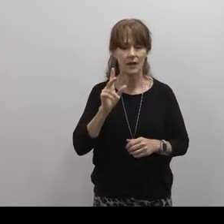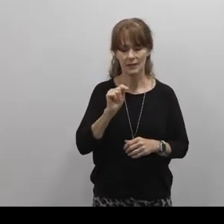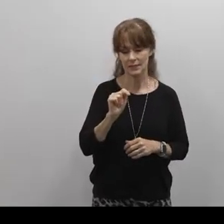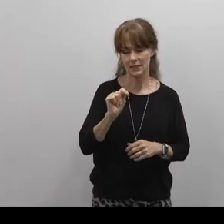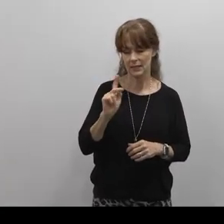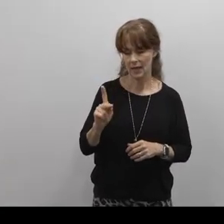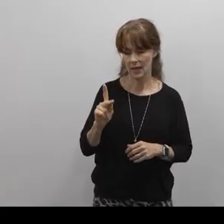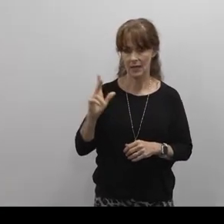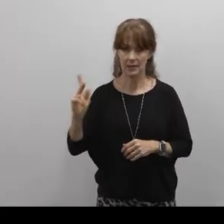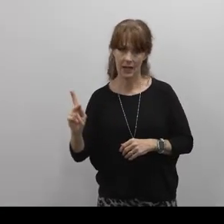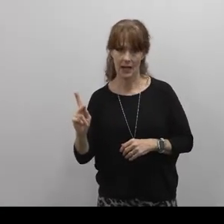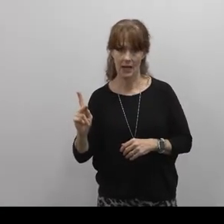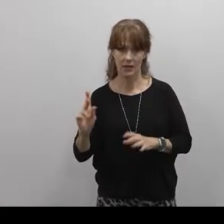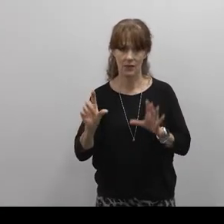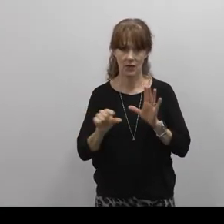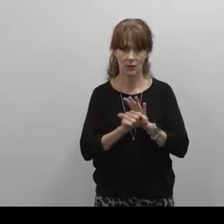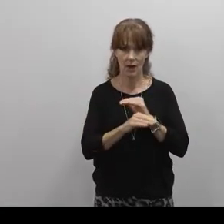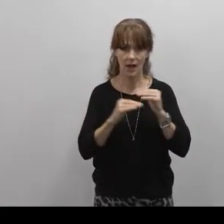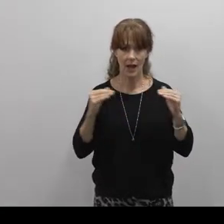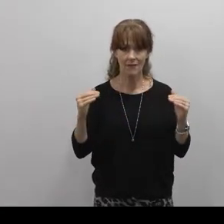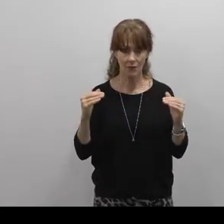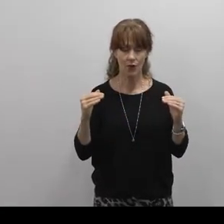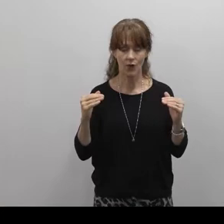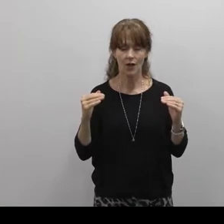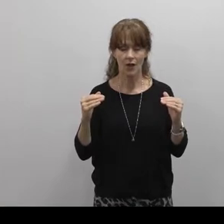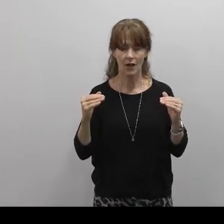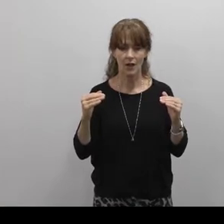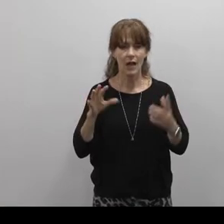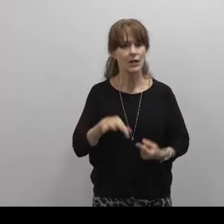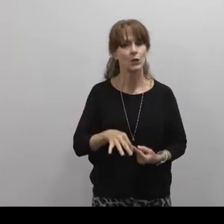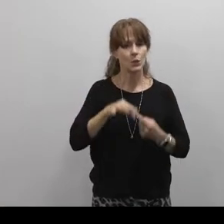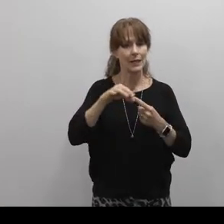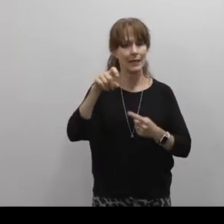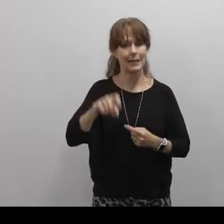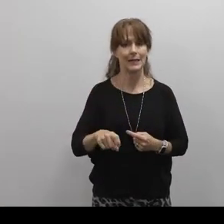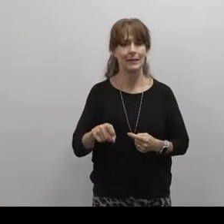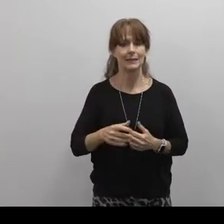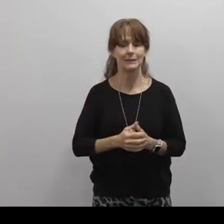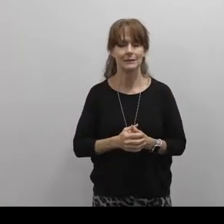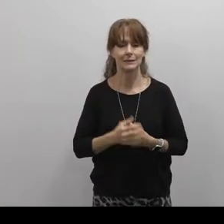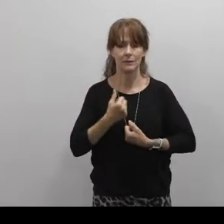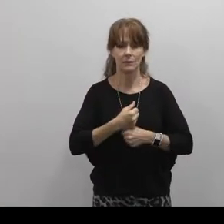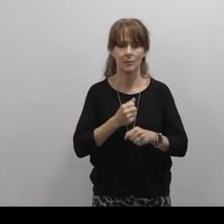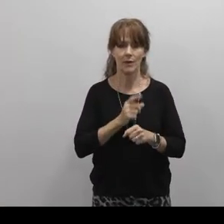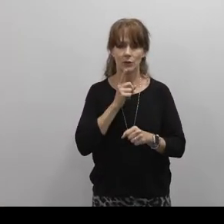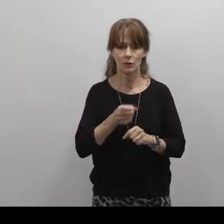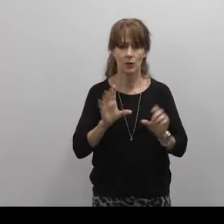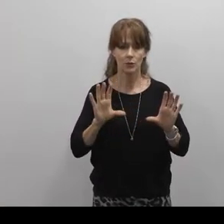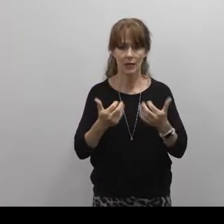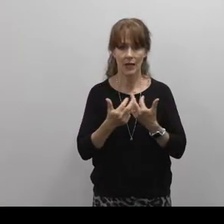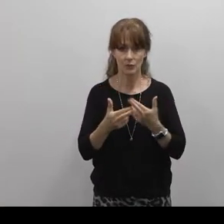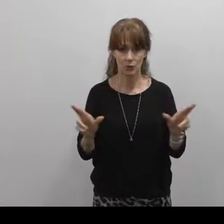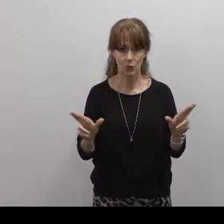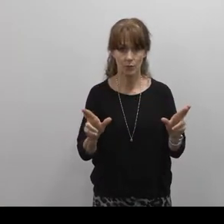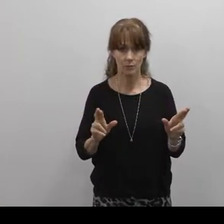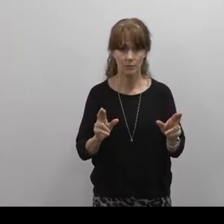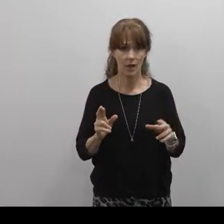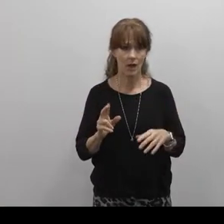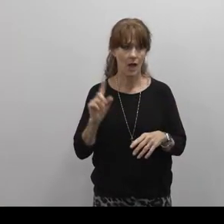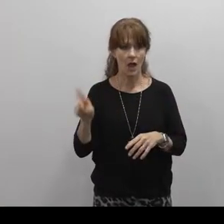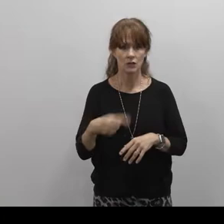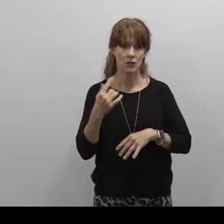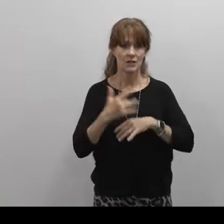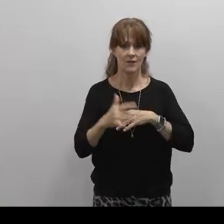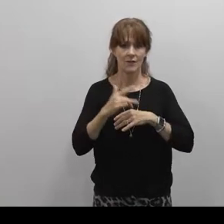K and those grade levels in particular though, there's certain unique needs, right? So we wanna make sure those classrooms aren't just available classrooms